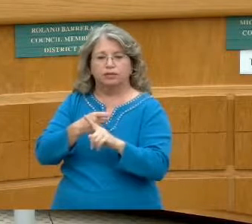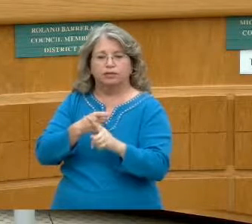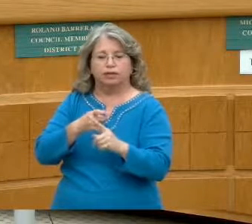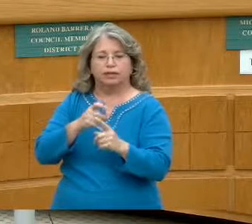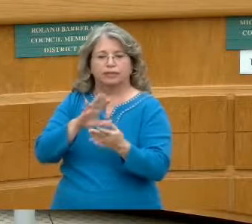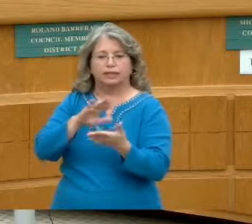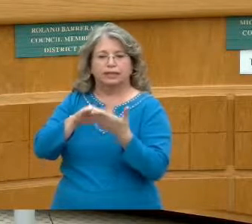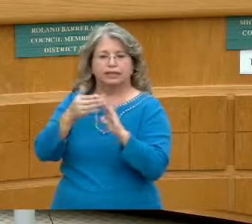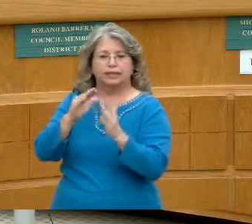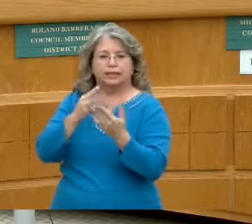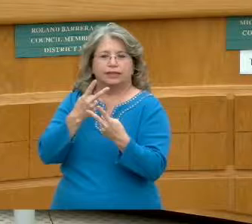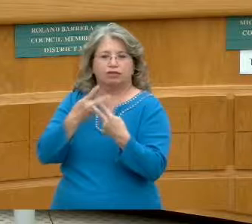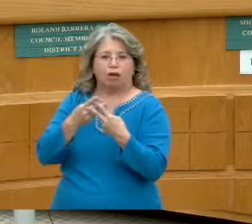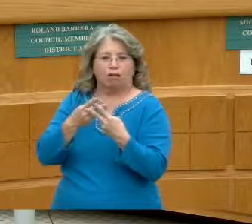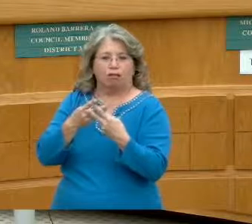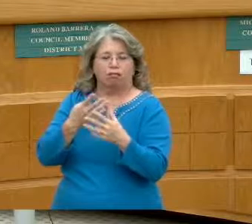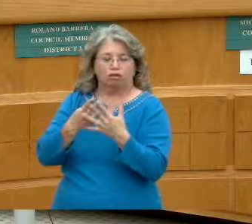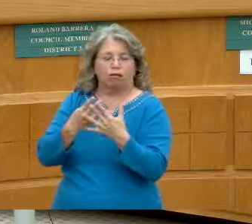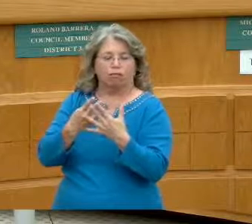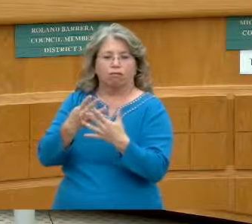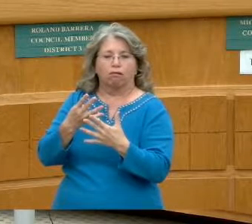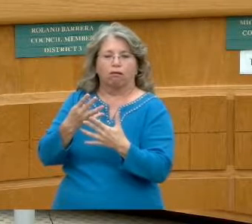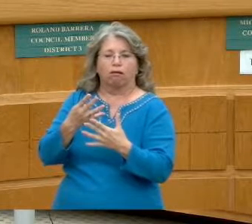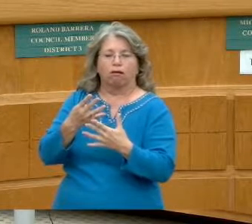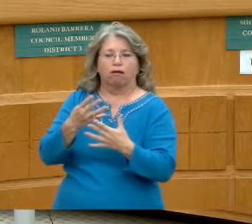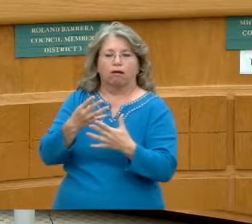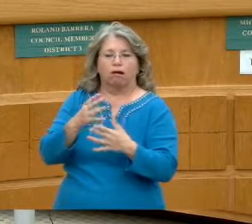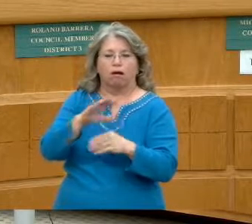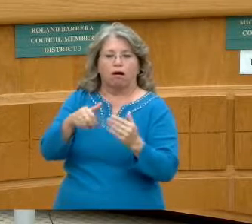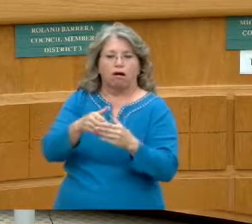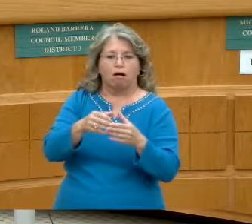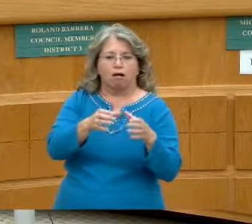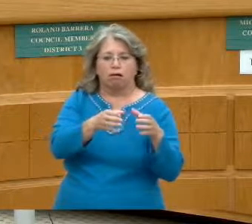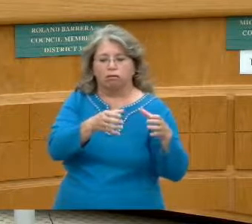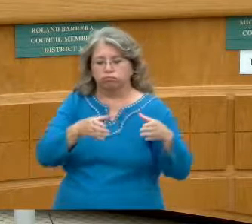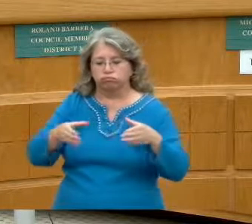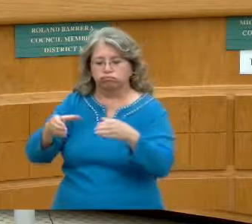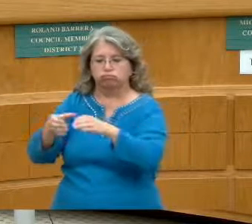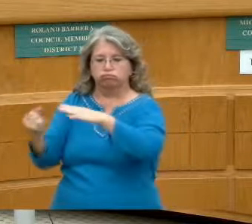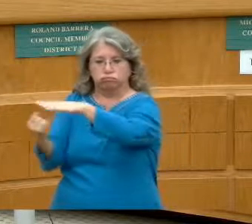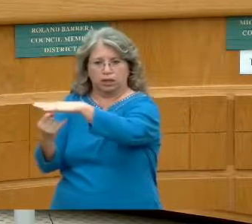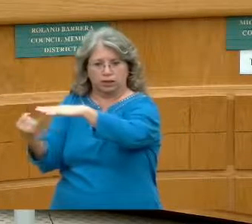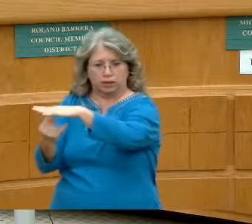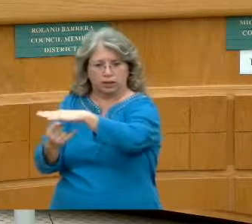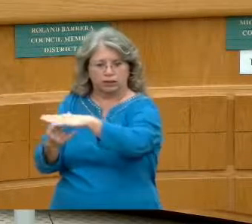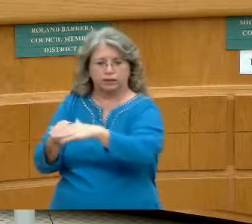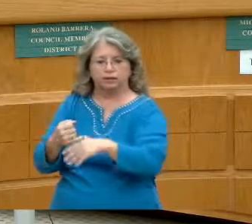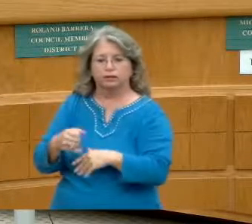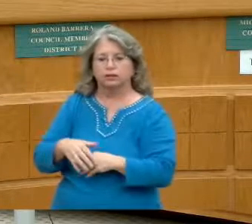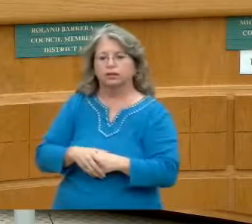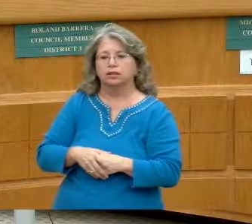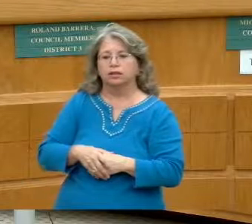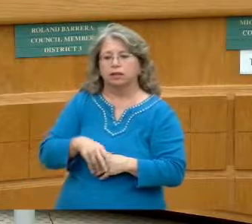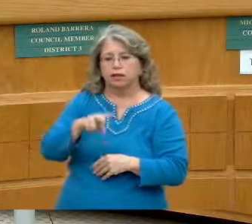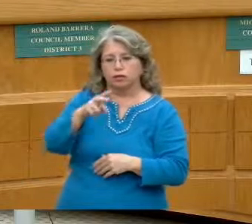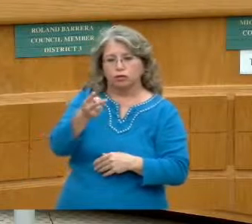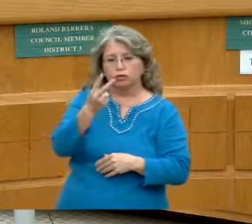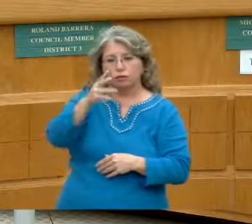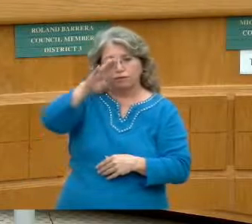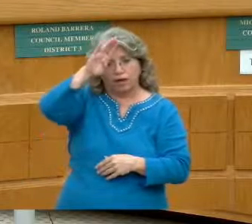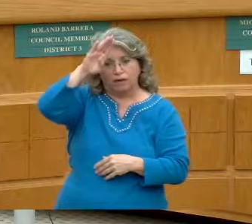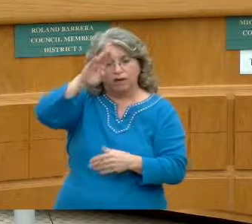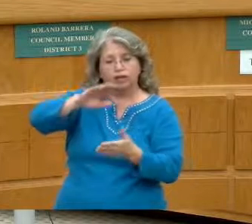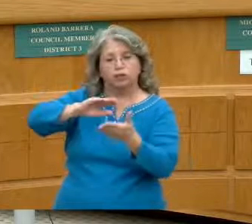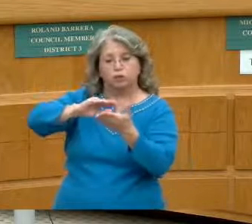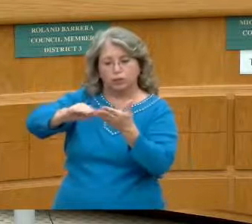where a person they came in contact with had COVID-19. The 2 firefighters were released yesterday.